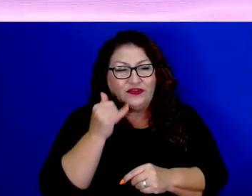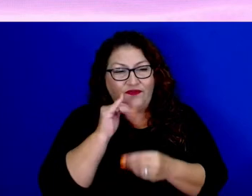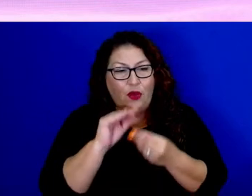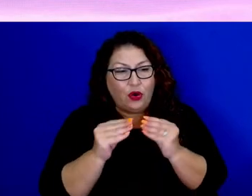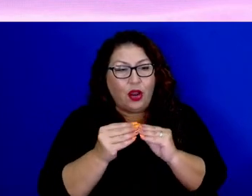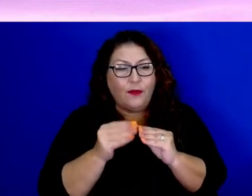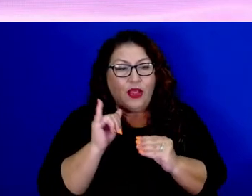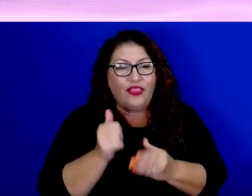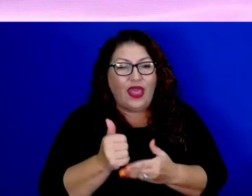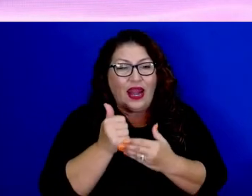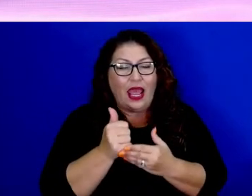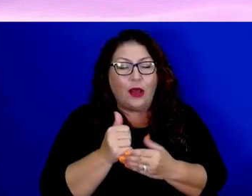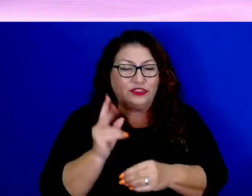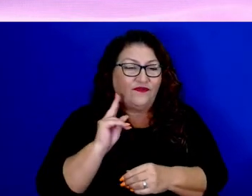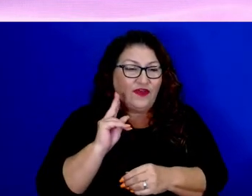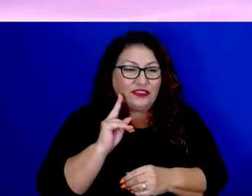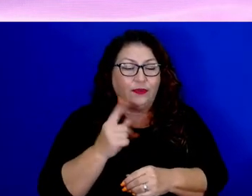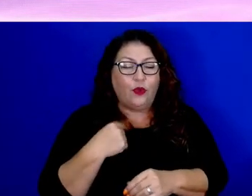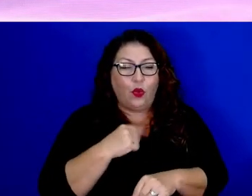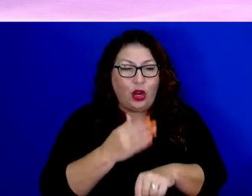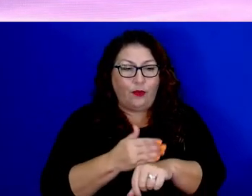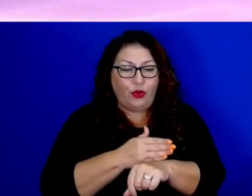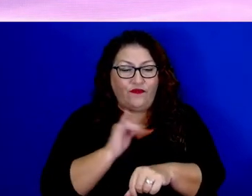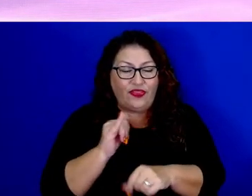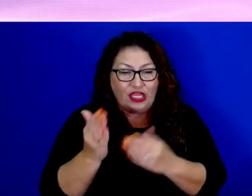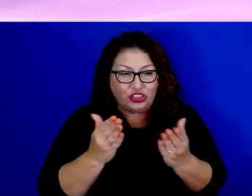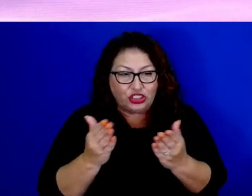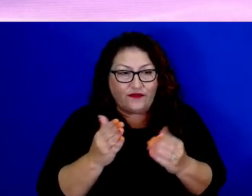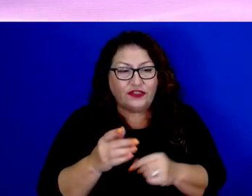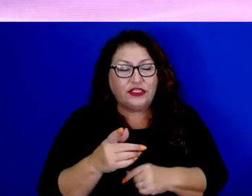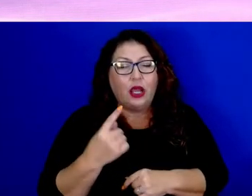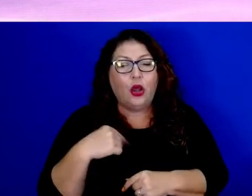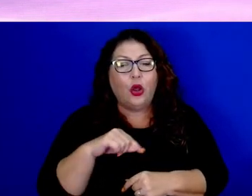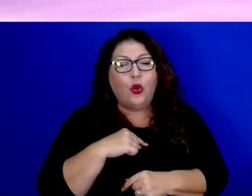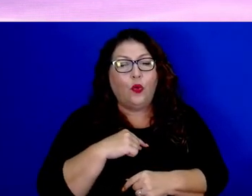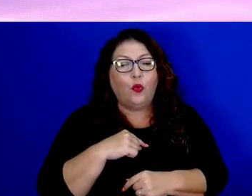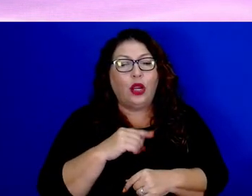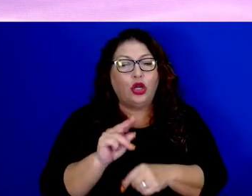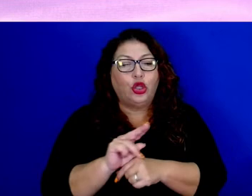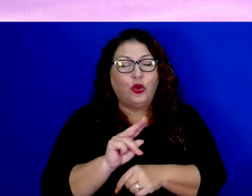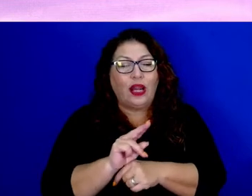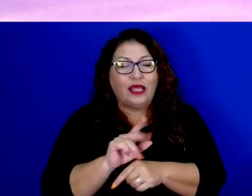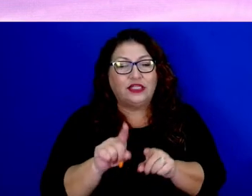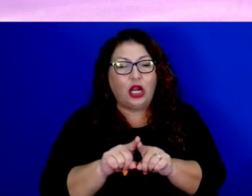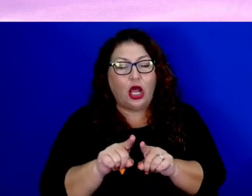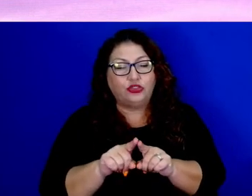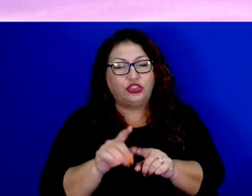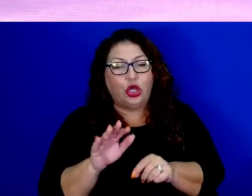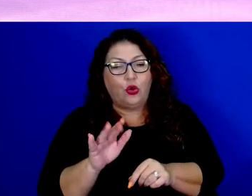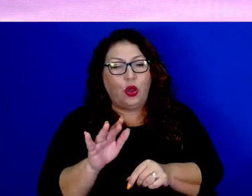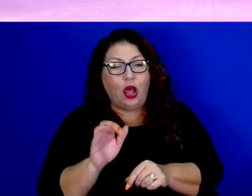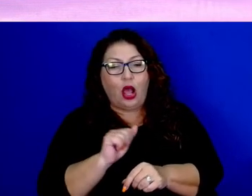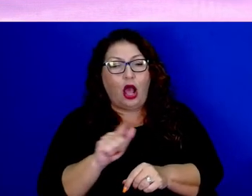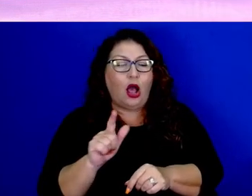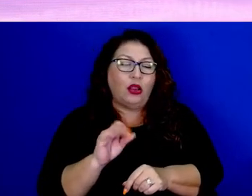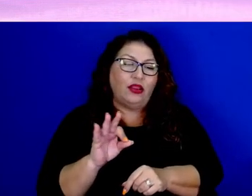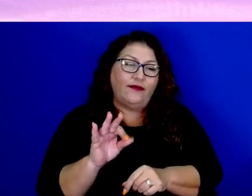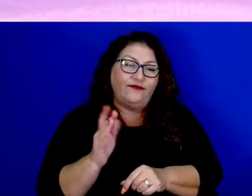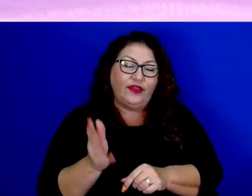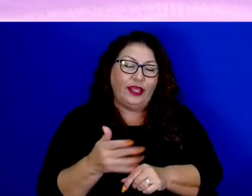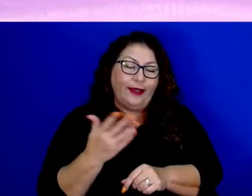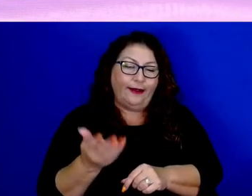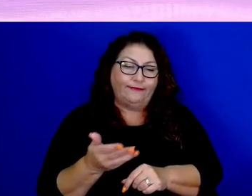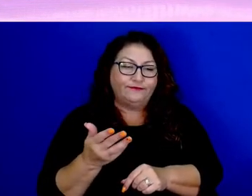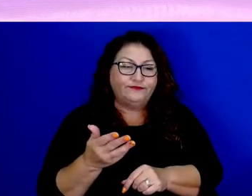We are improving the service. We are digitalizing also all of the services that you can